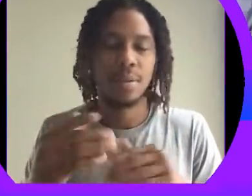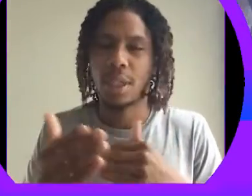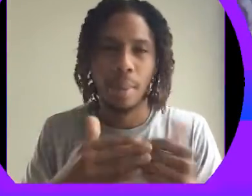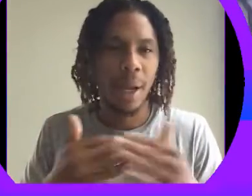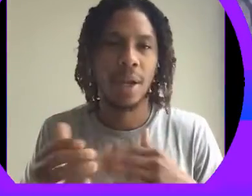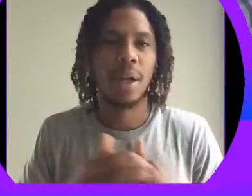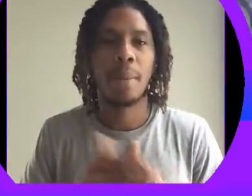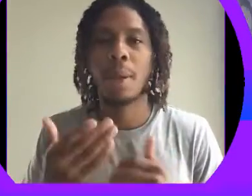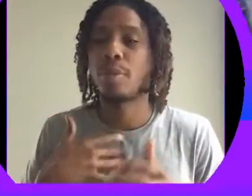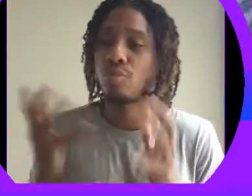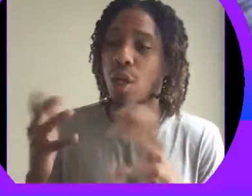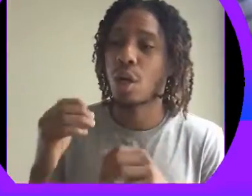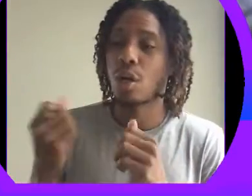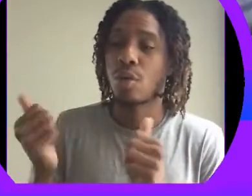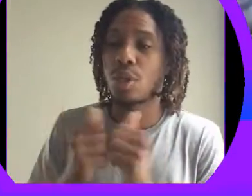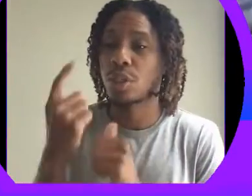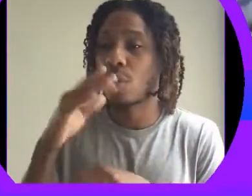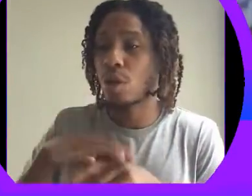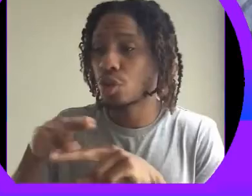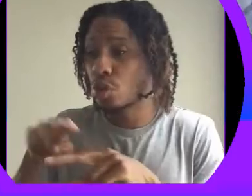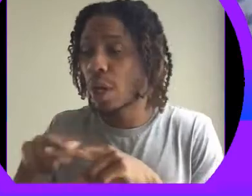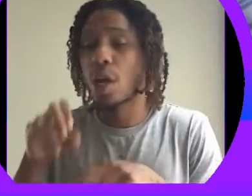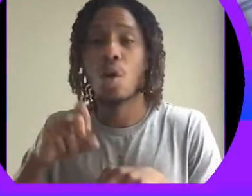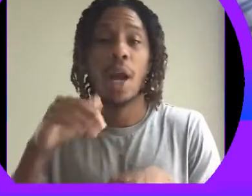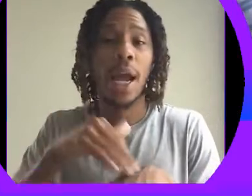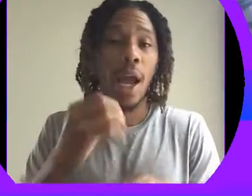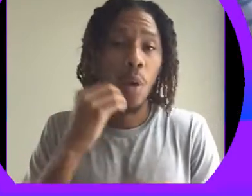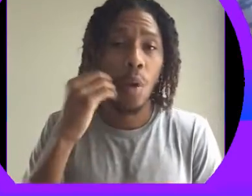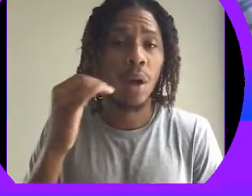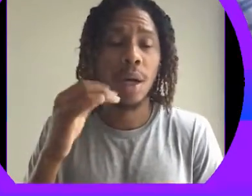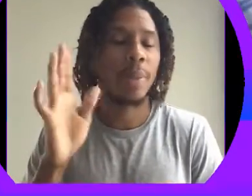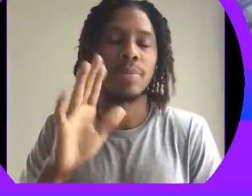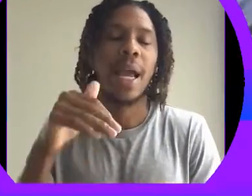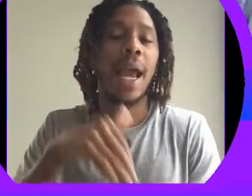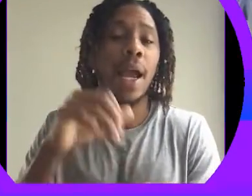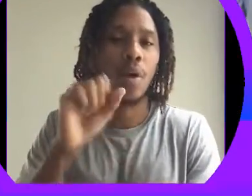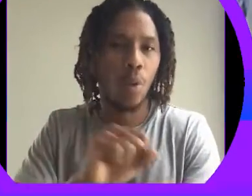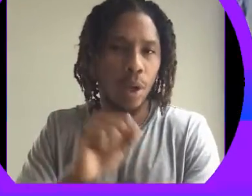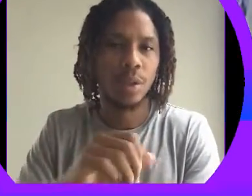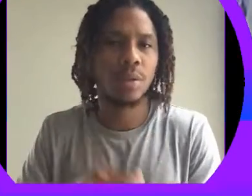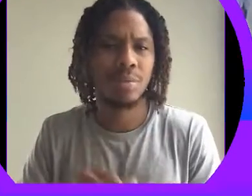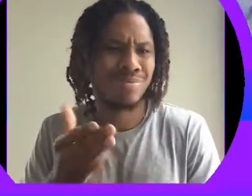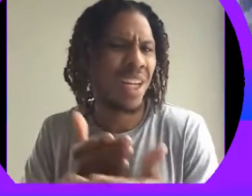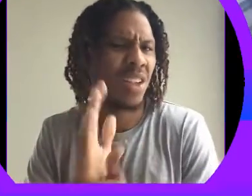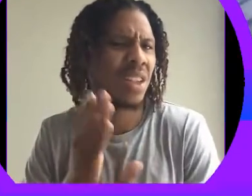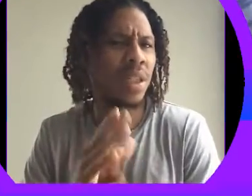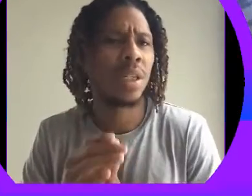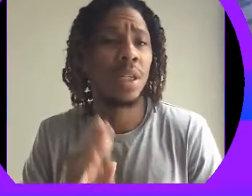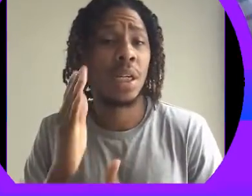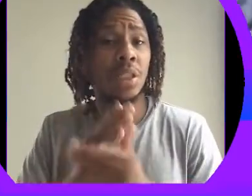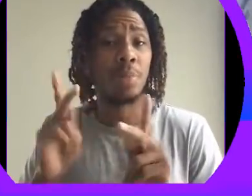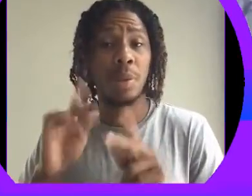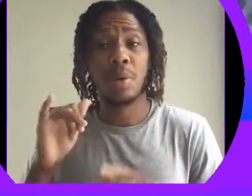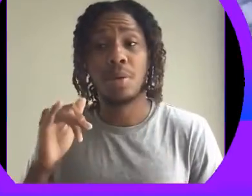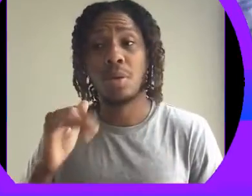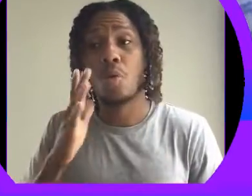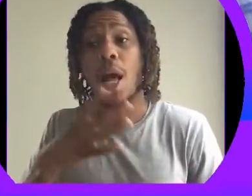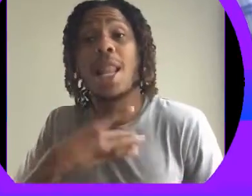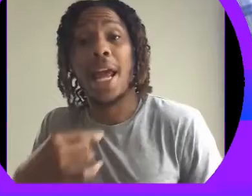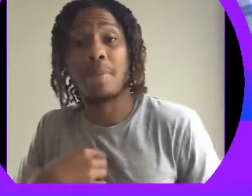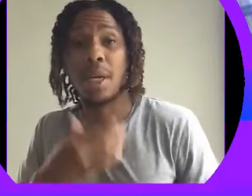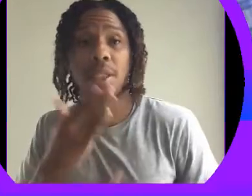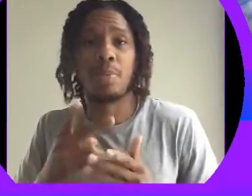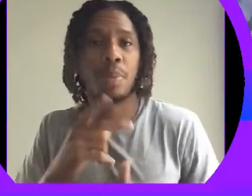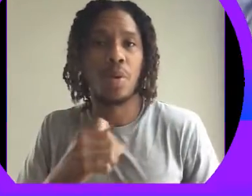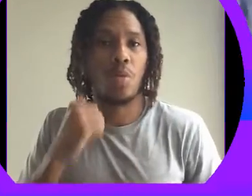not in the mood to talk on the train or at work or whatever, and that's okay. Some people will like me, some people won't. But